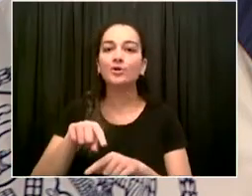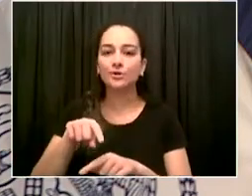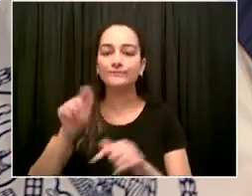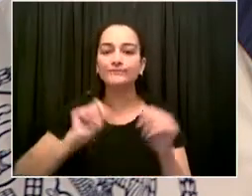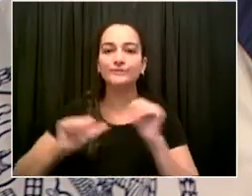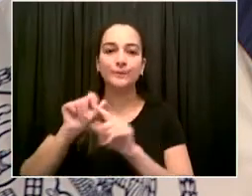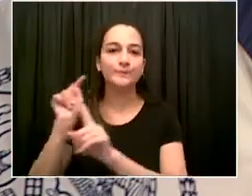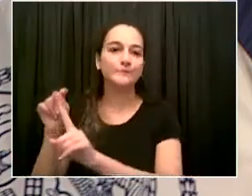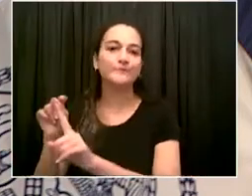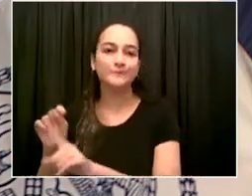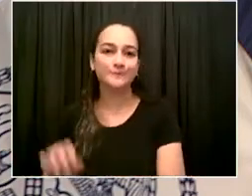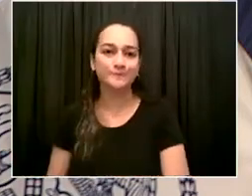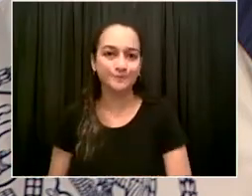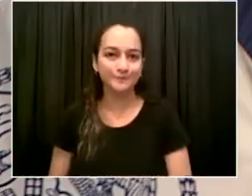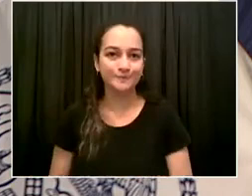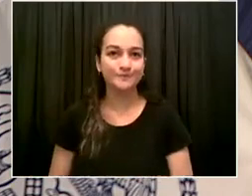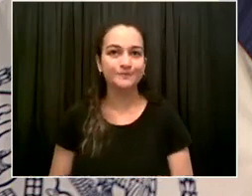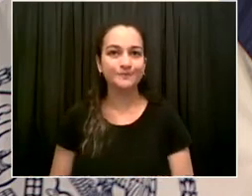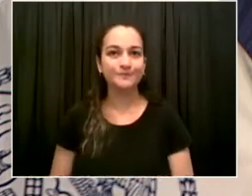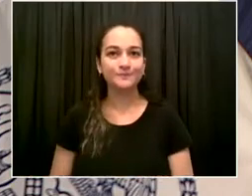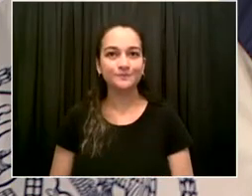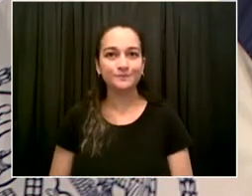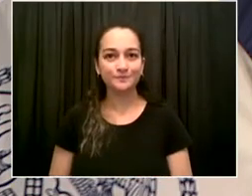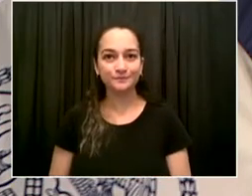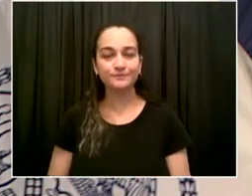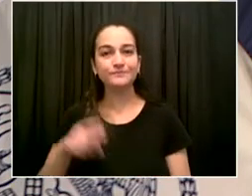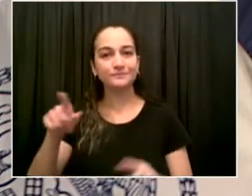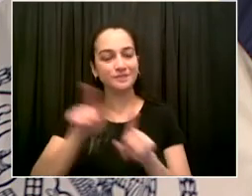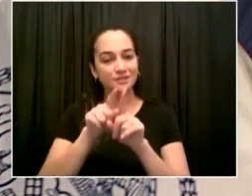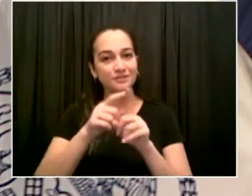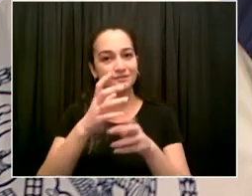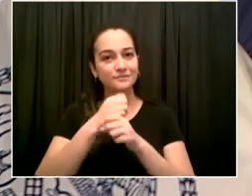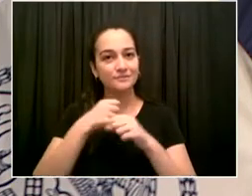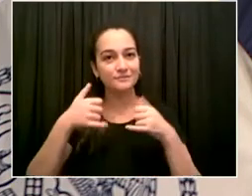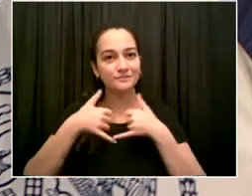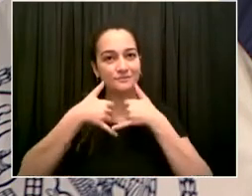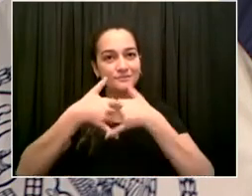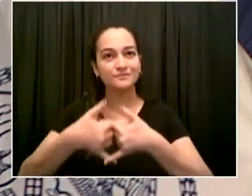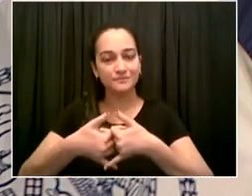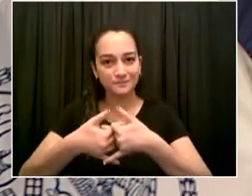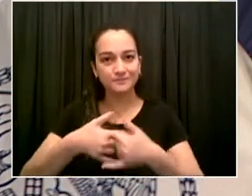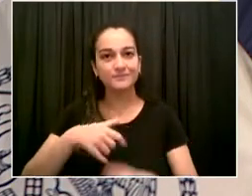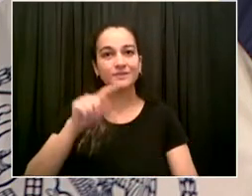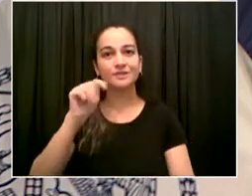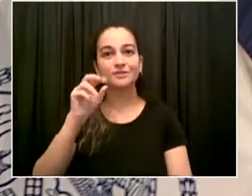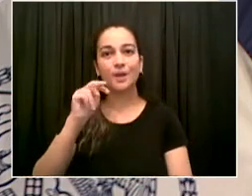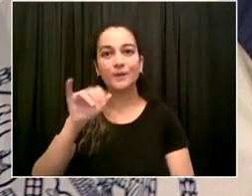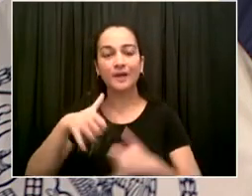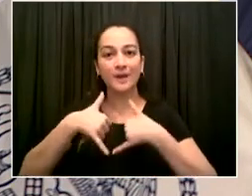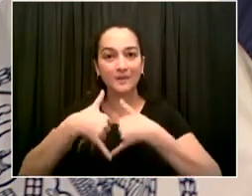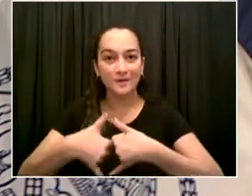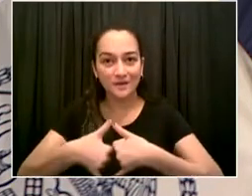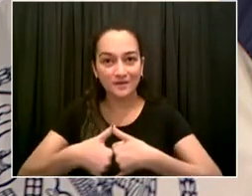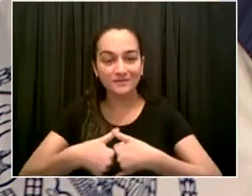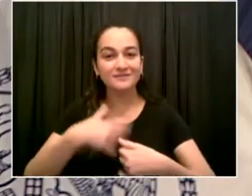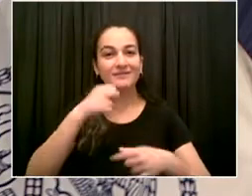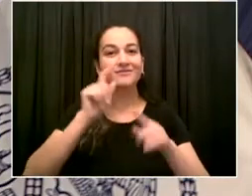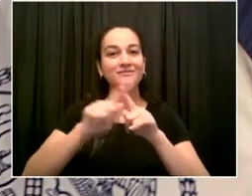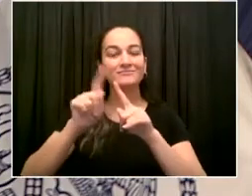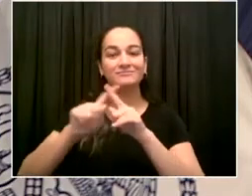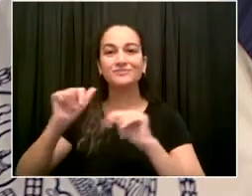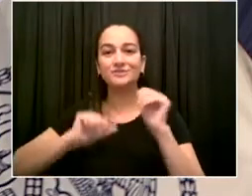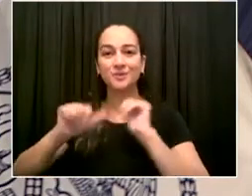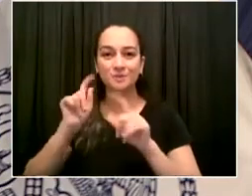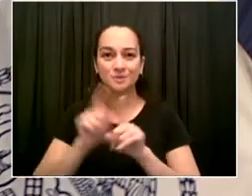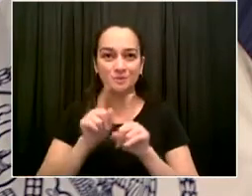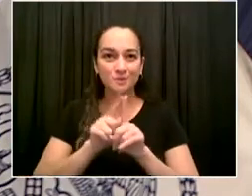But won a Tony, legendarily won a Tony for his work in M. Butterfly. And he plays Nora's, I